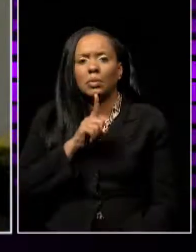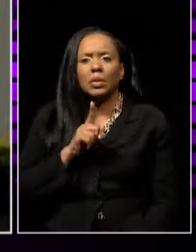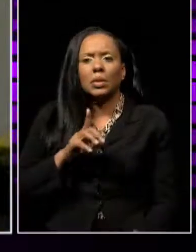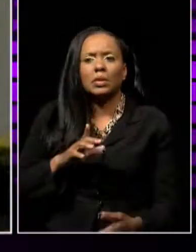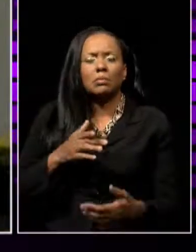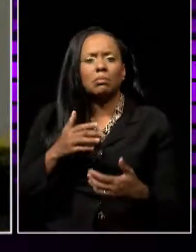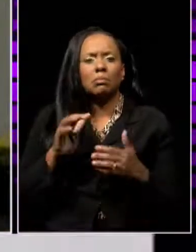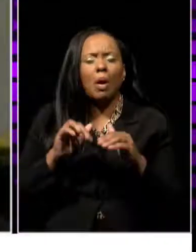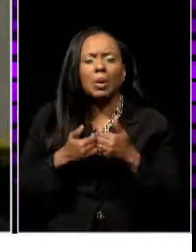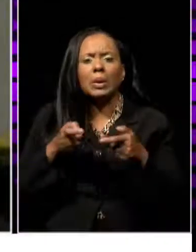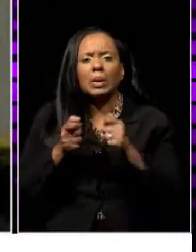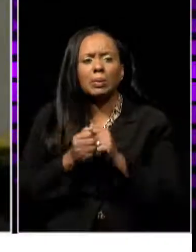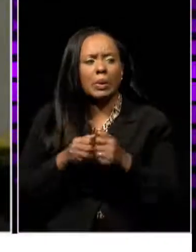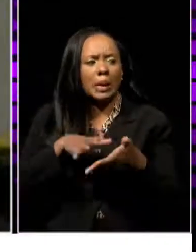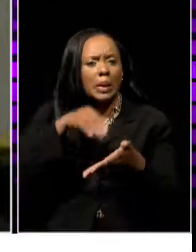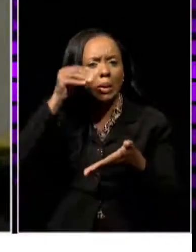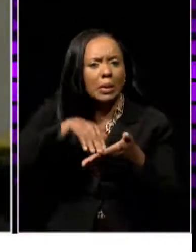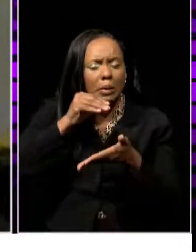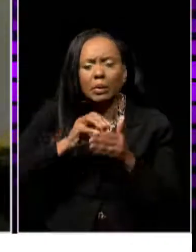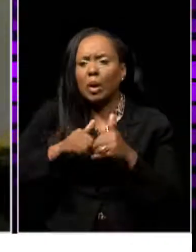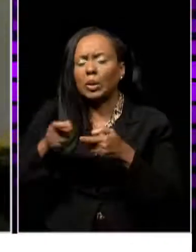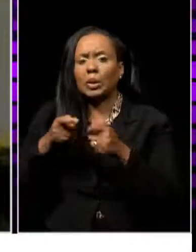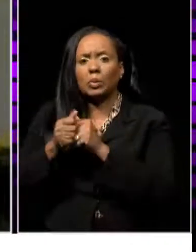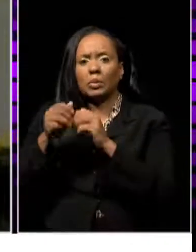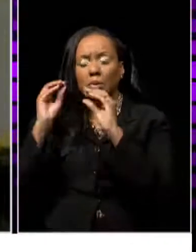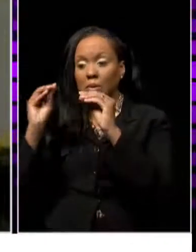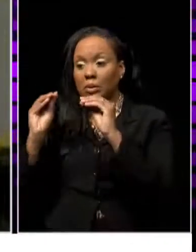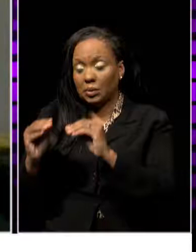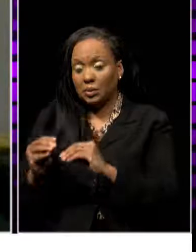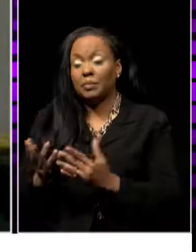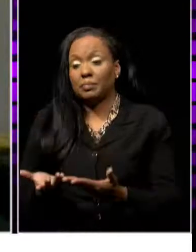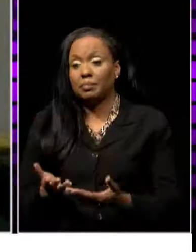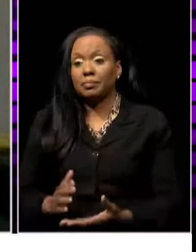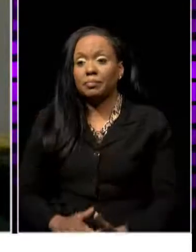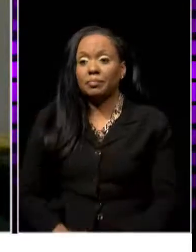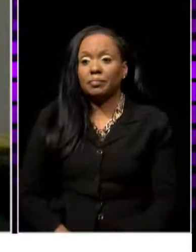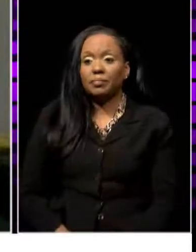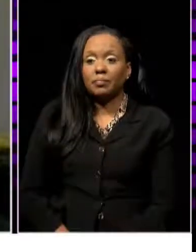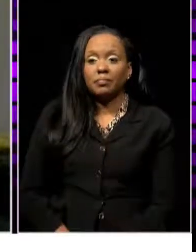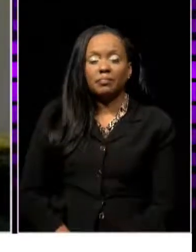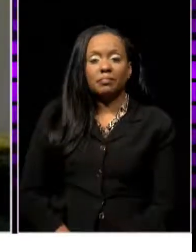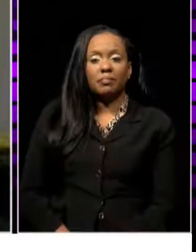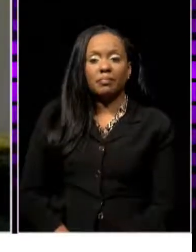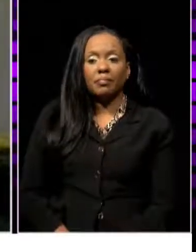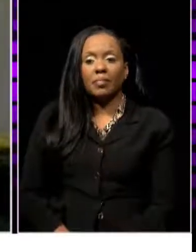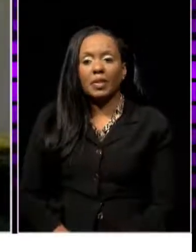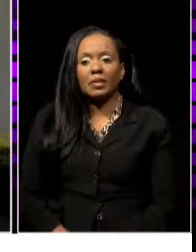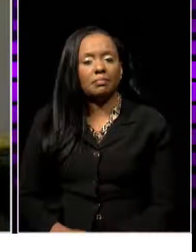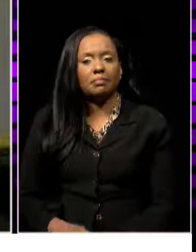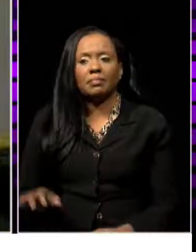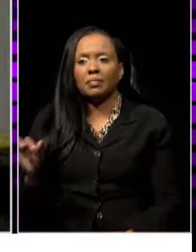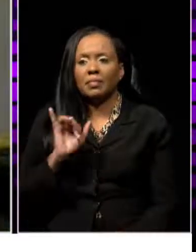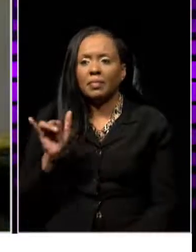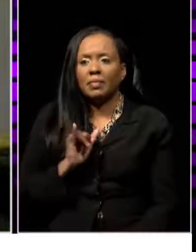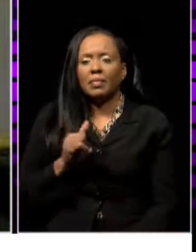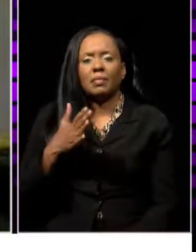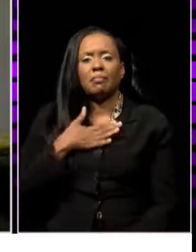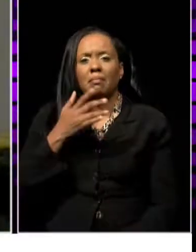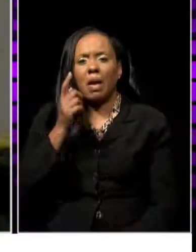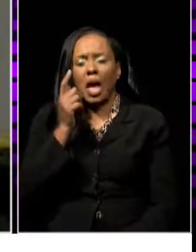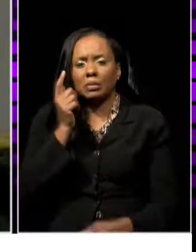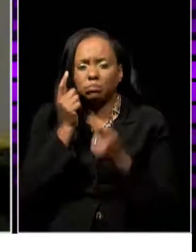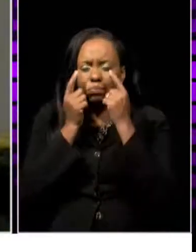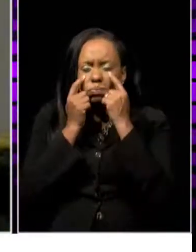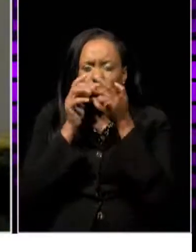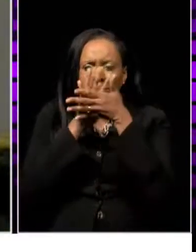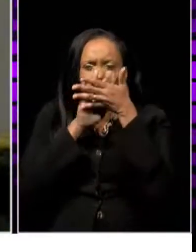there are pros and cons to everything. So like Mr. Richards, definitely the blurred vision, easier to